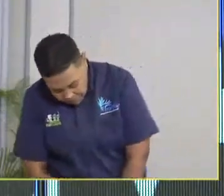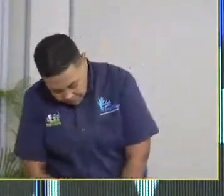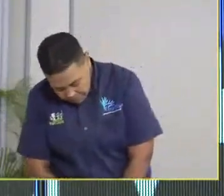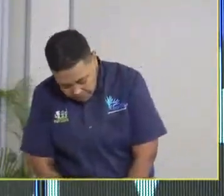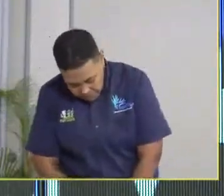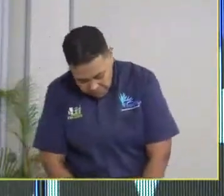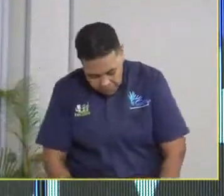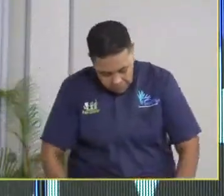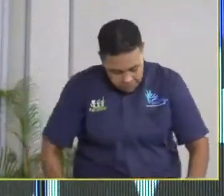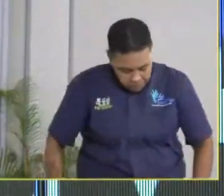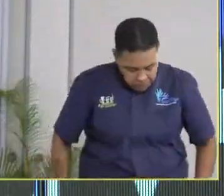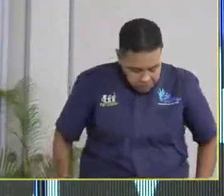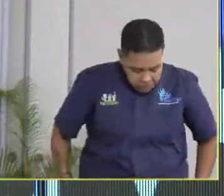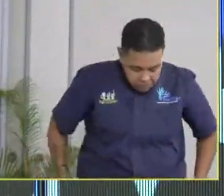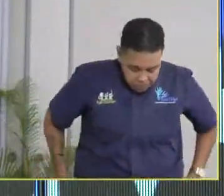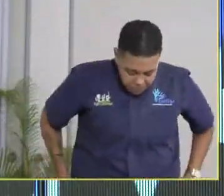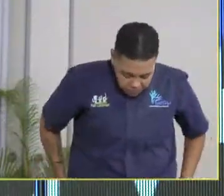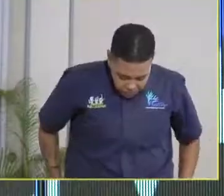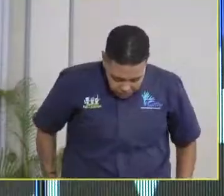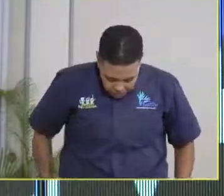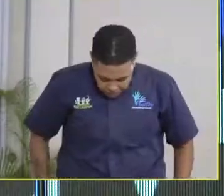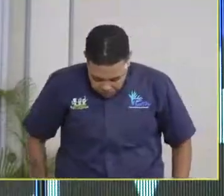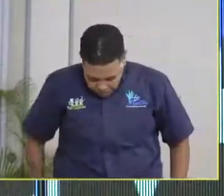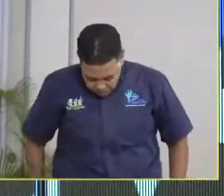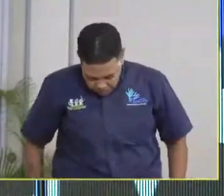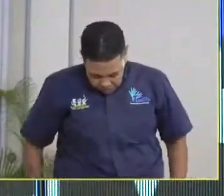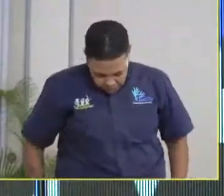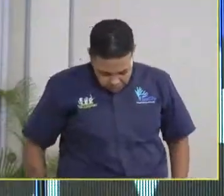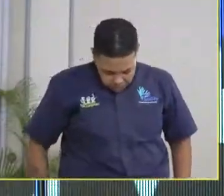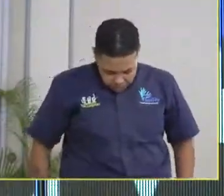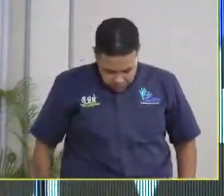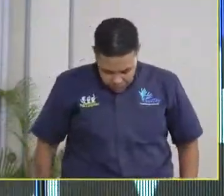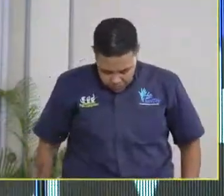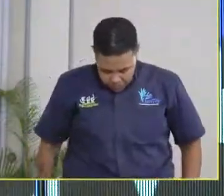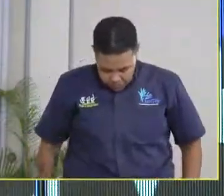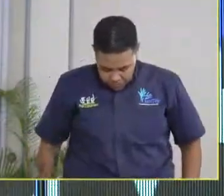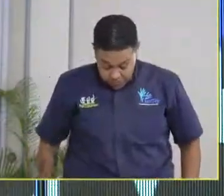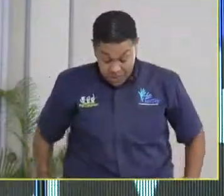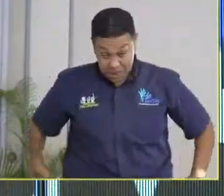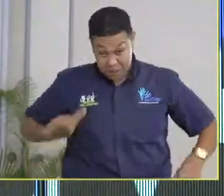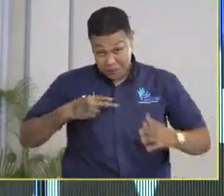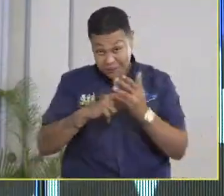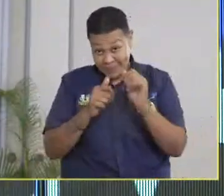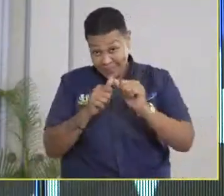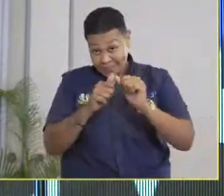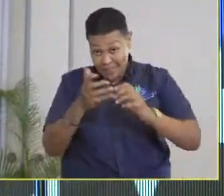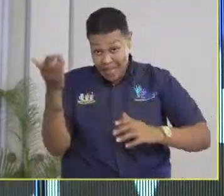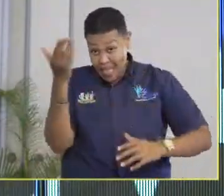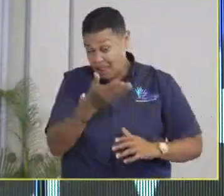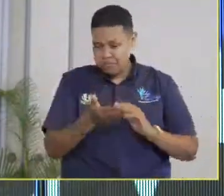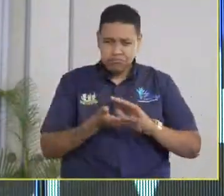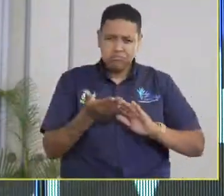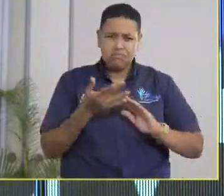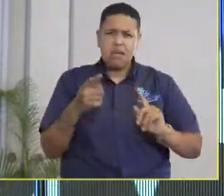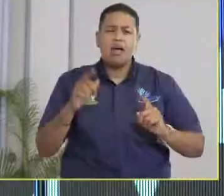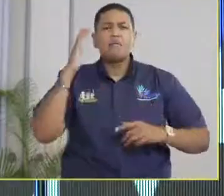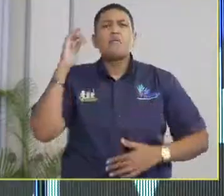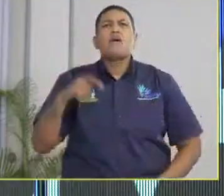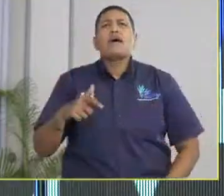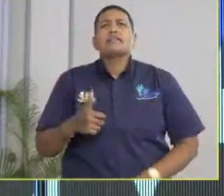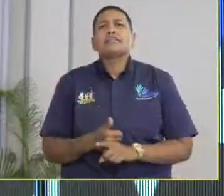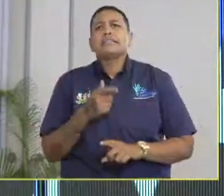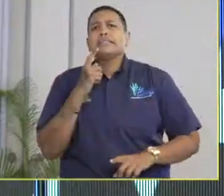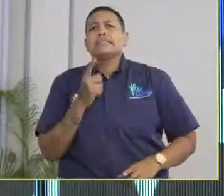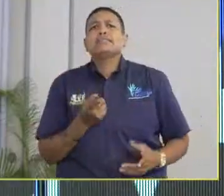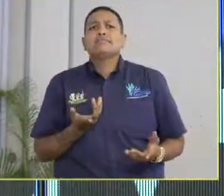we intend to continue to avail ourselves of her helpfulness, because this loading of